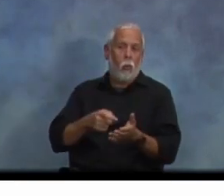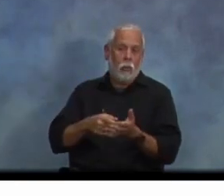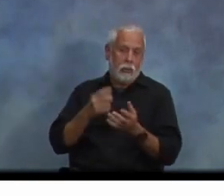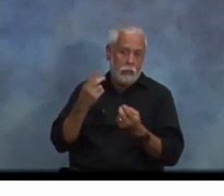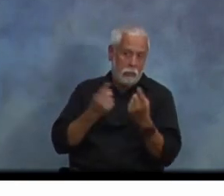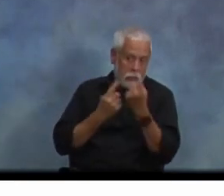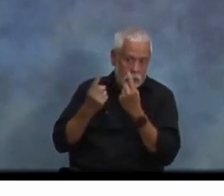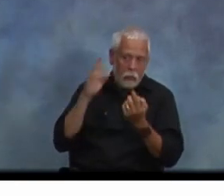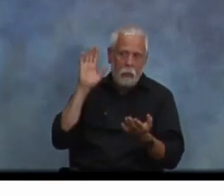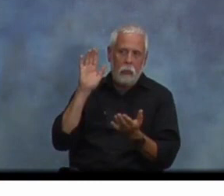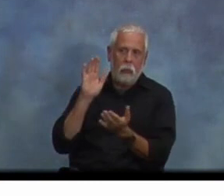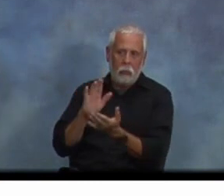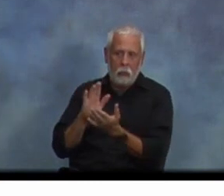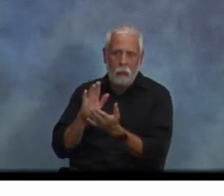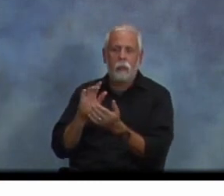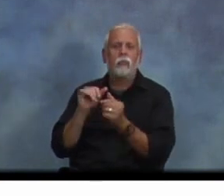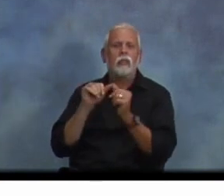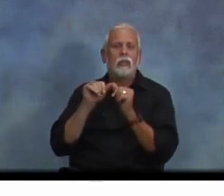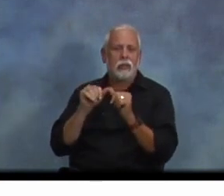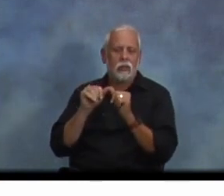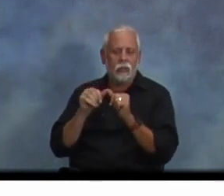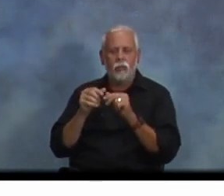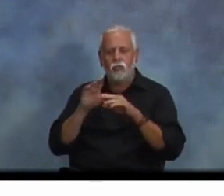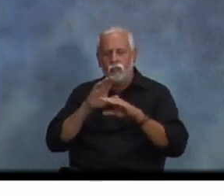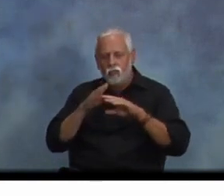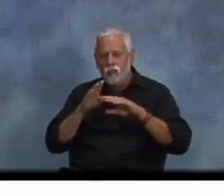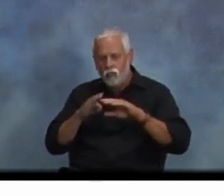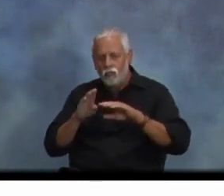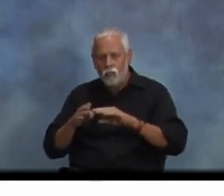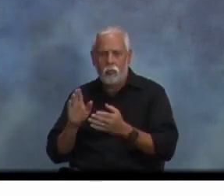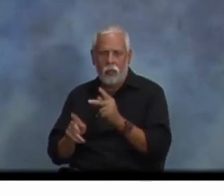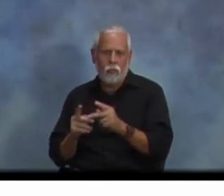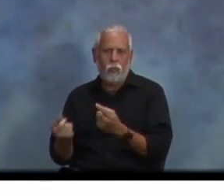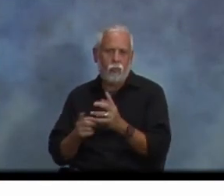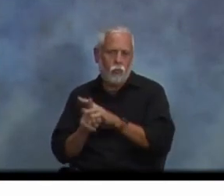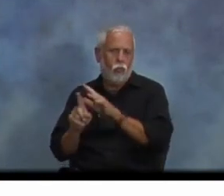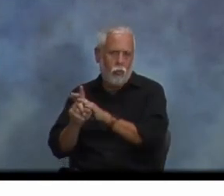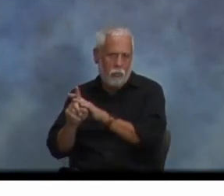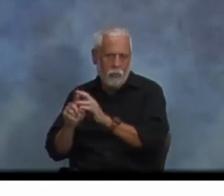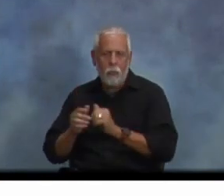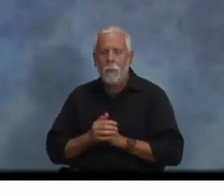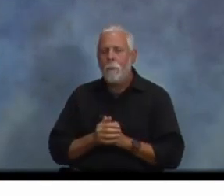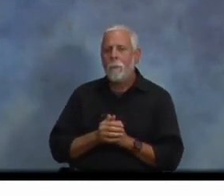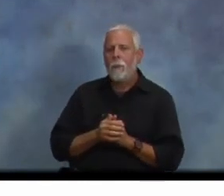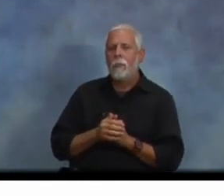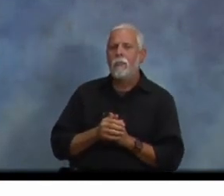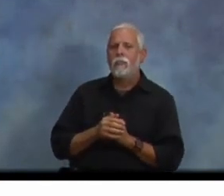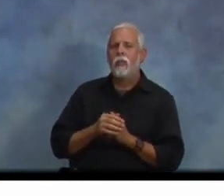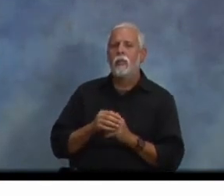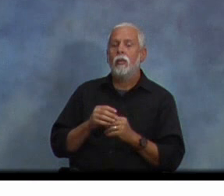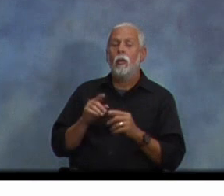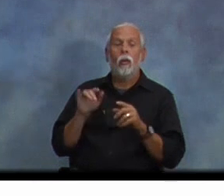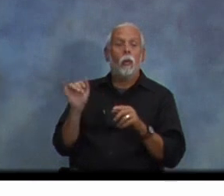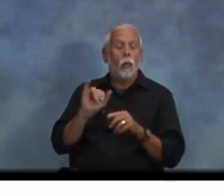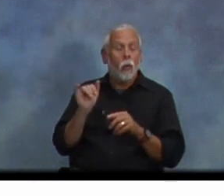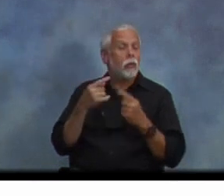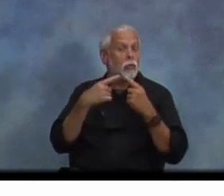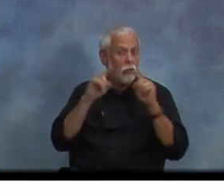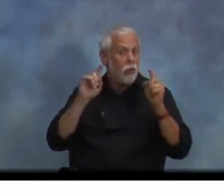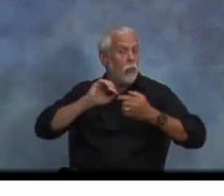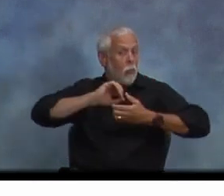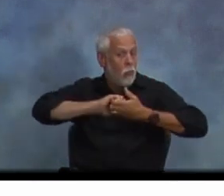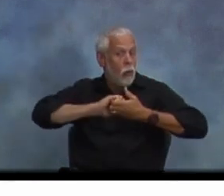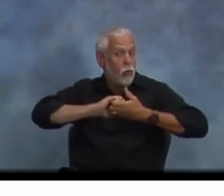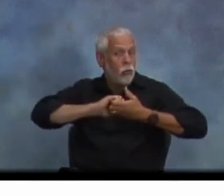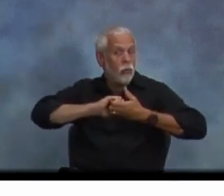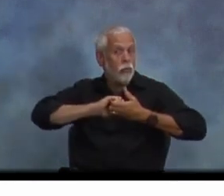our first week, and it has continued to go incrementally down since then. That we've had also a successful partnership